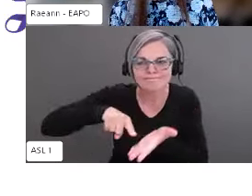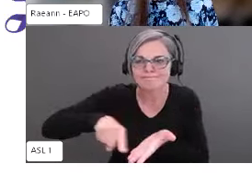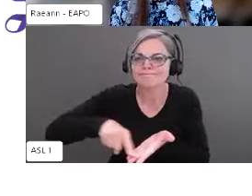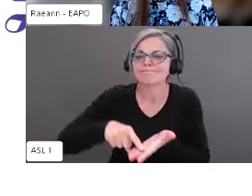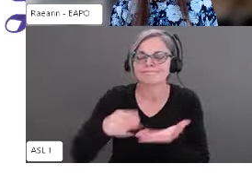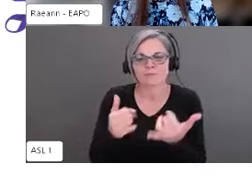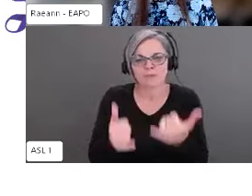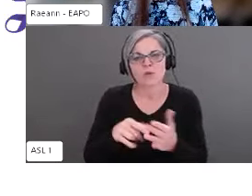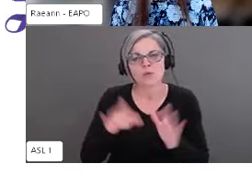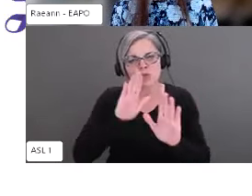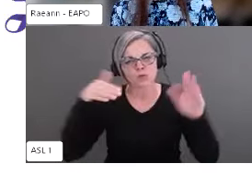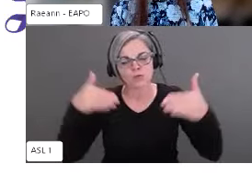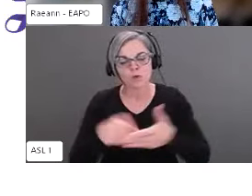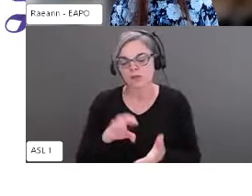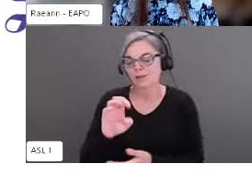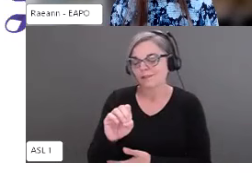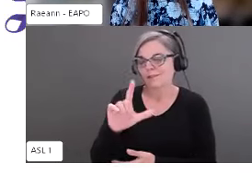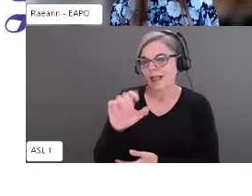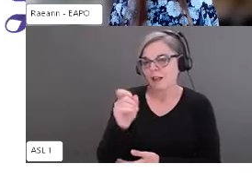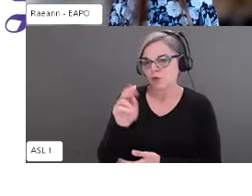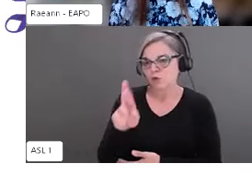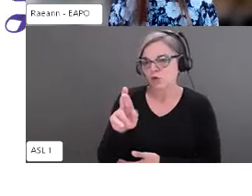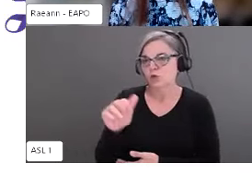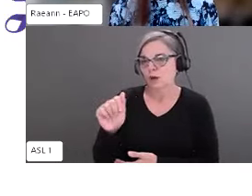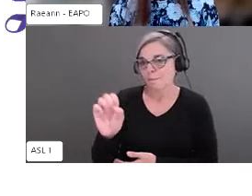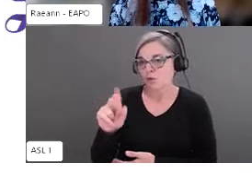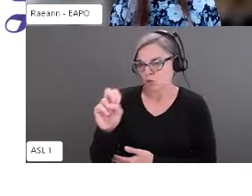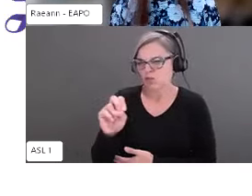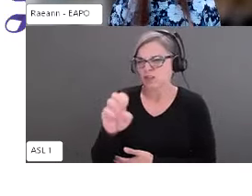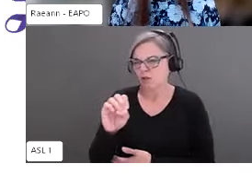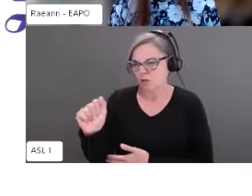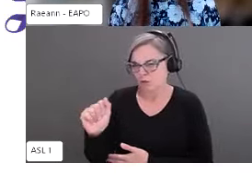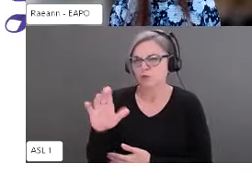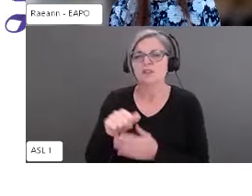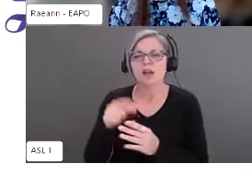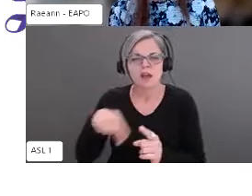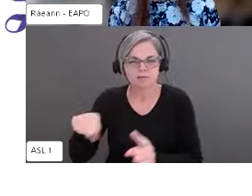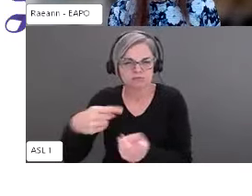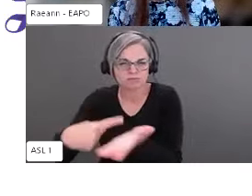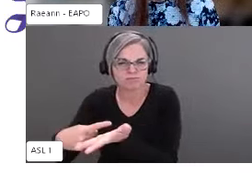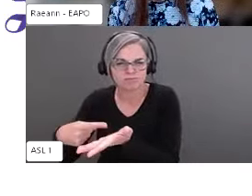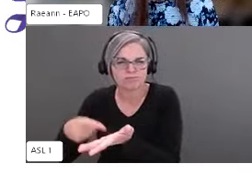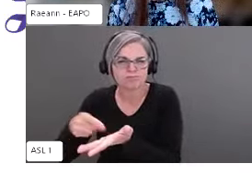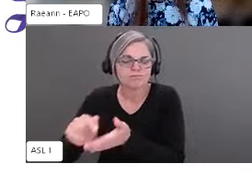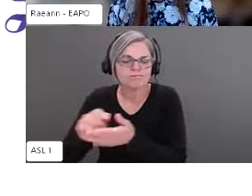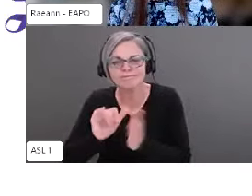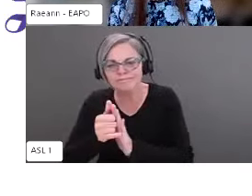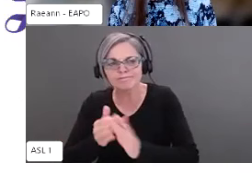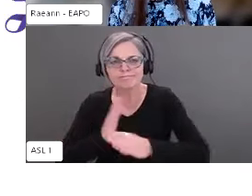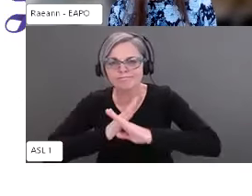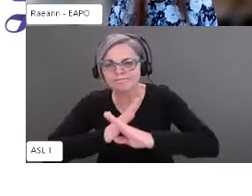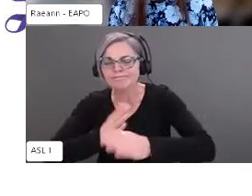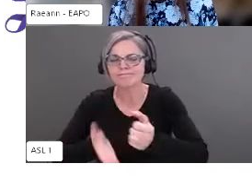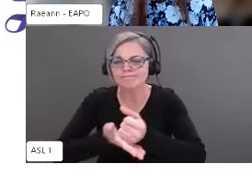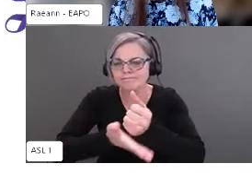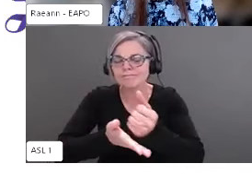on the work that's happening in the field. I will introduce our speakers after, but I do just want to indicate that our keynote speaker is